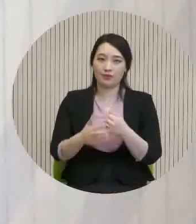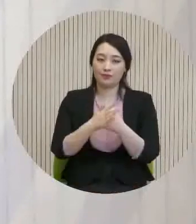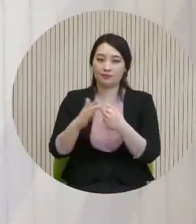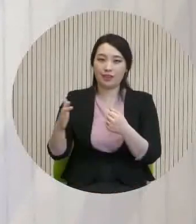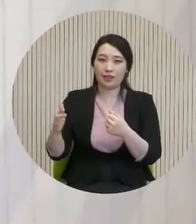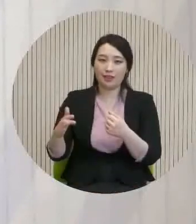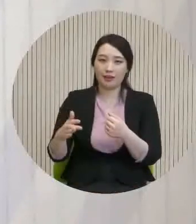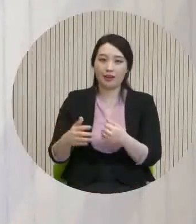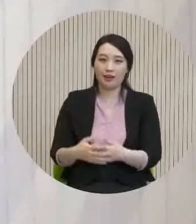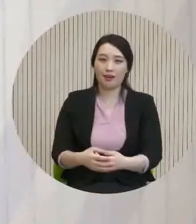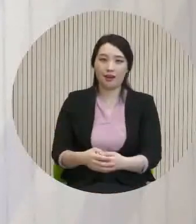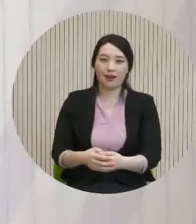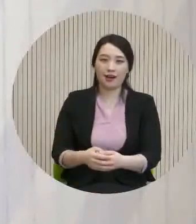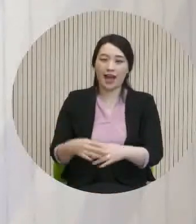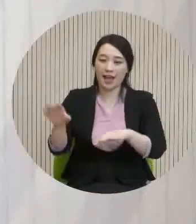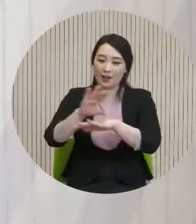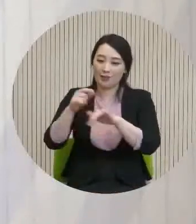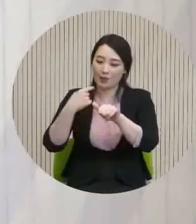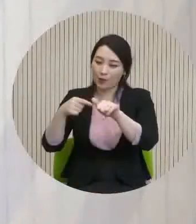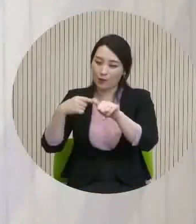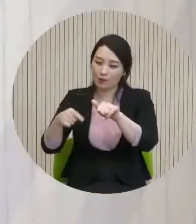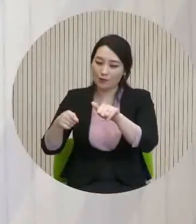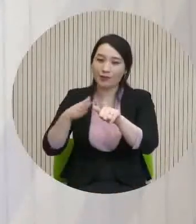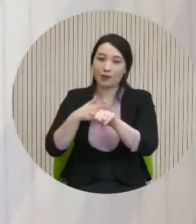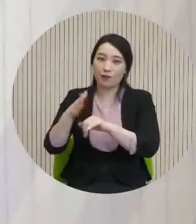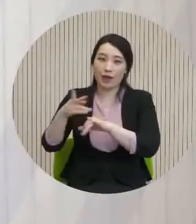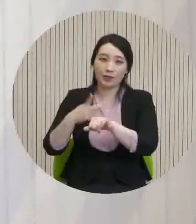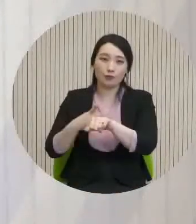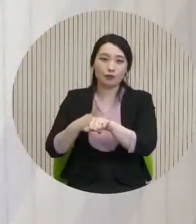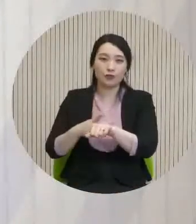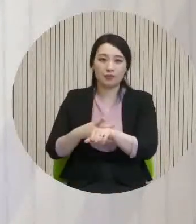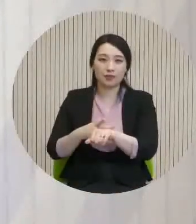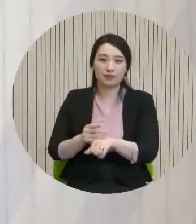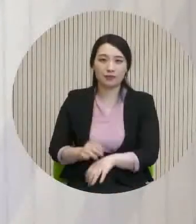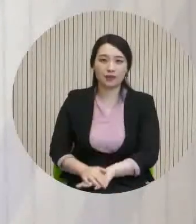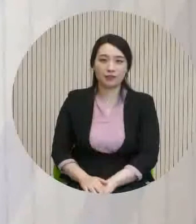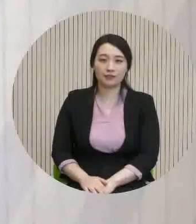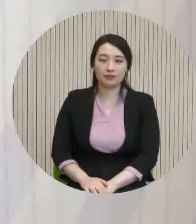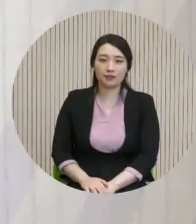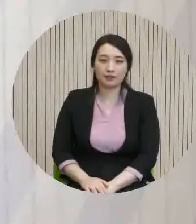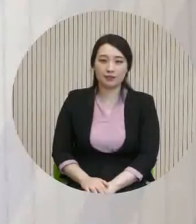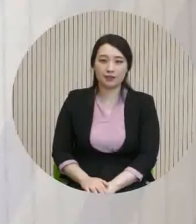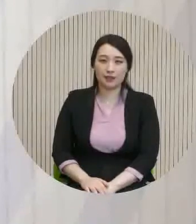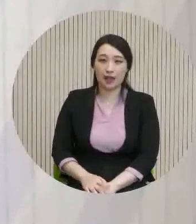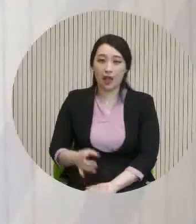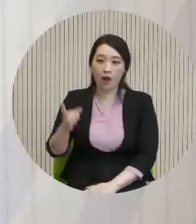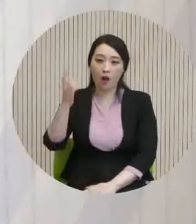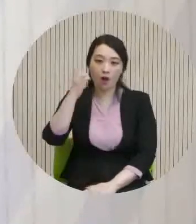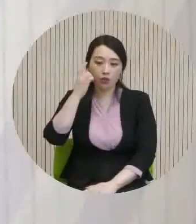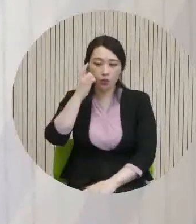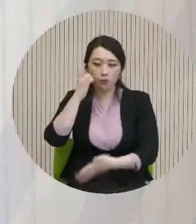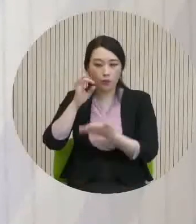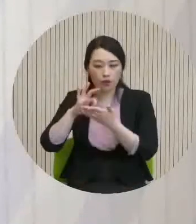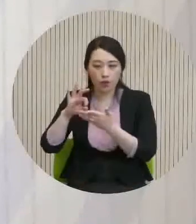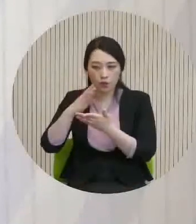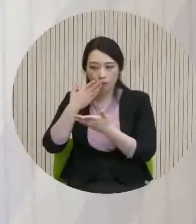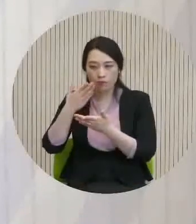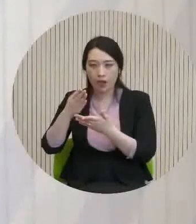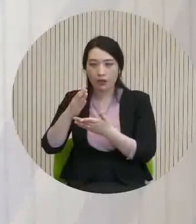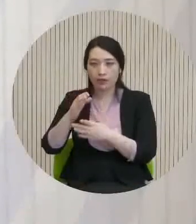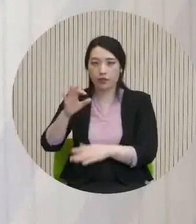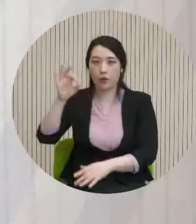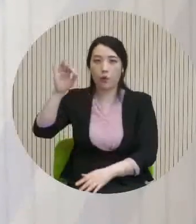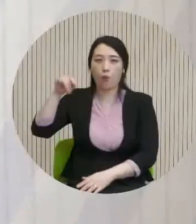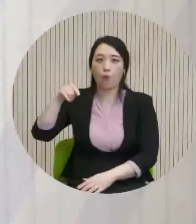need engineers in order to fix those bugs. So when I asked this question to the professor in the computer science, and if we